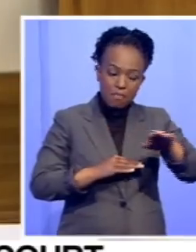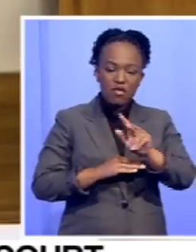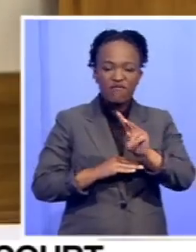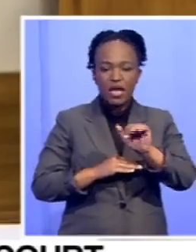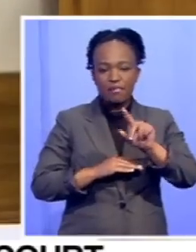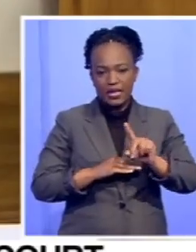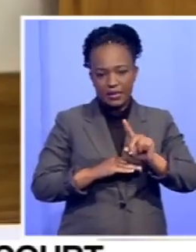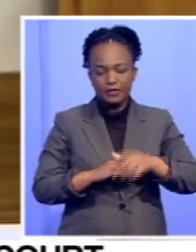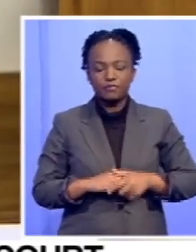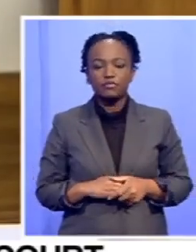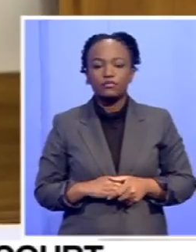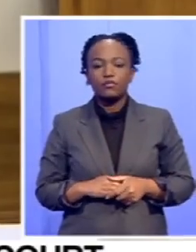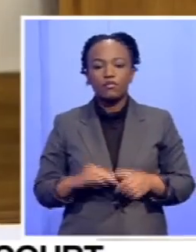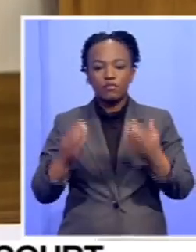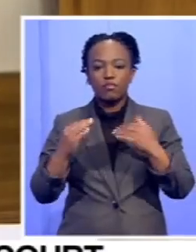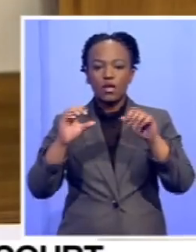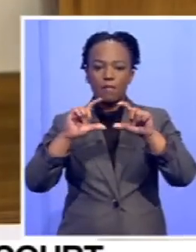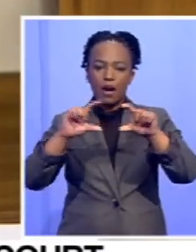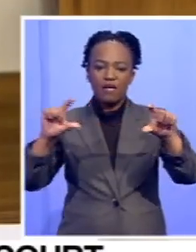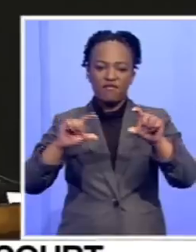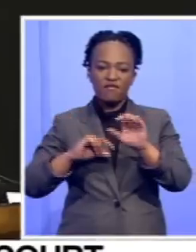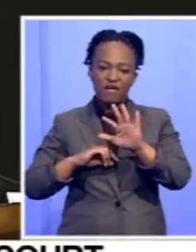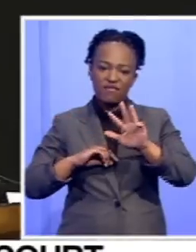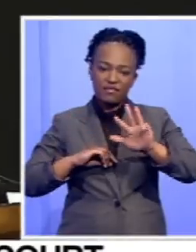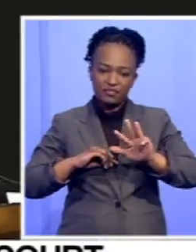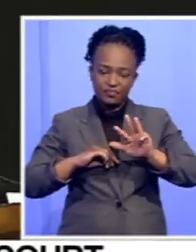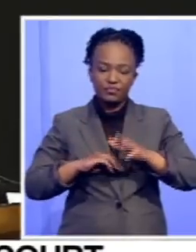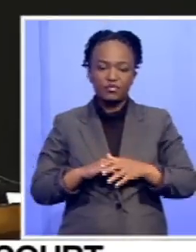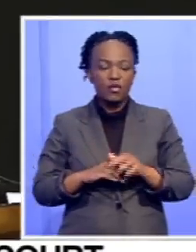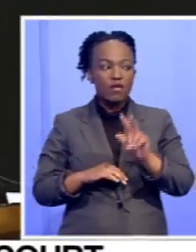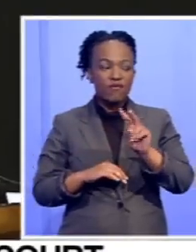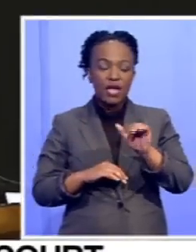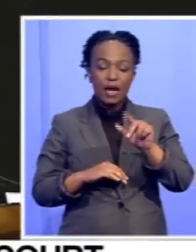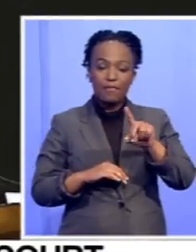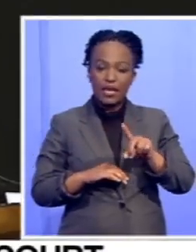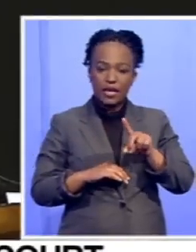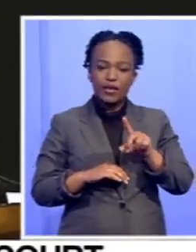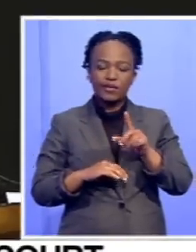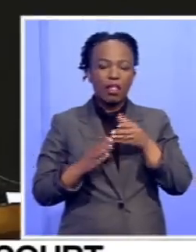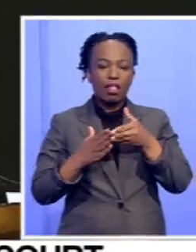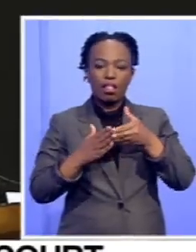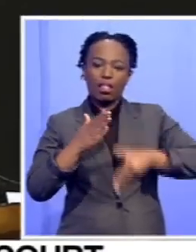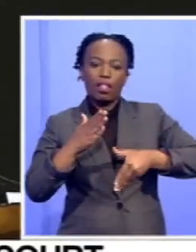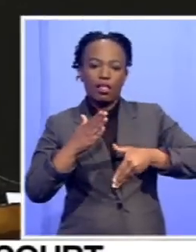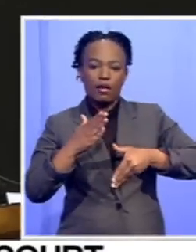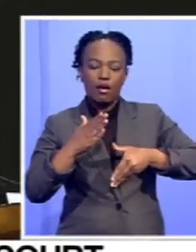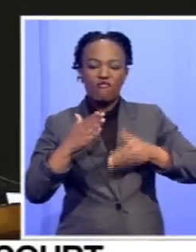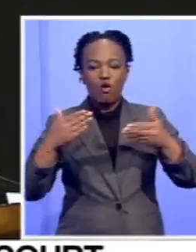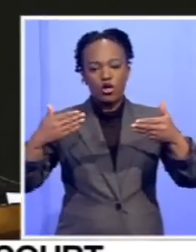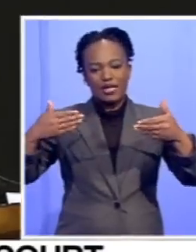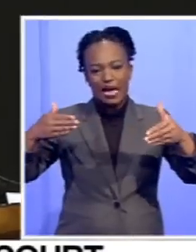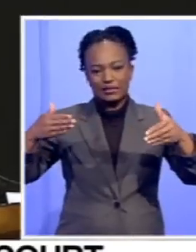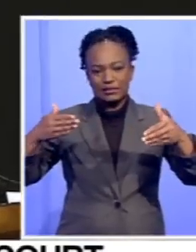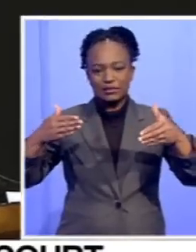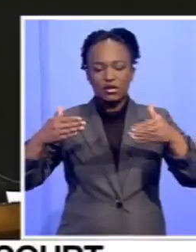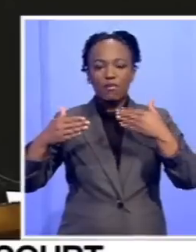Paragraph 59. Regard being had to Exhibit 1, the VIP parking was only accessible via the main gate that was manned by the